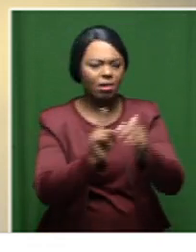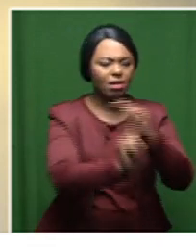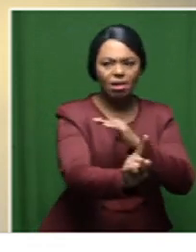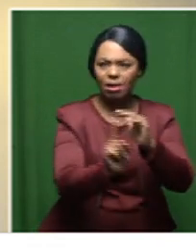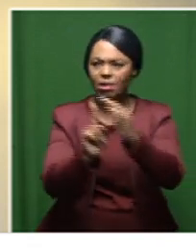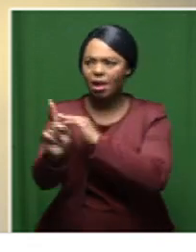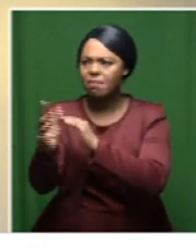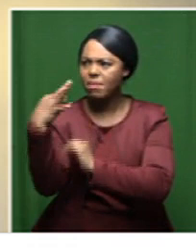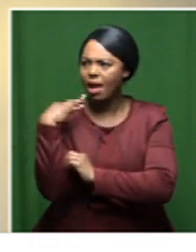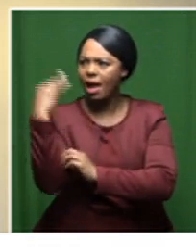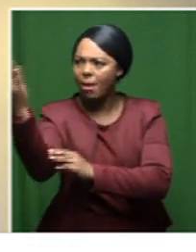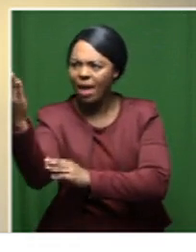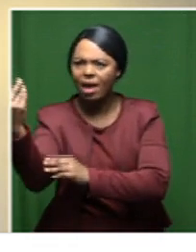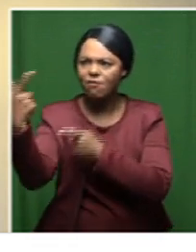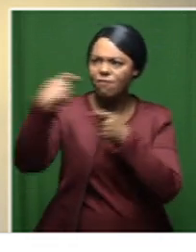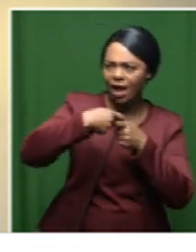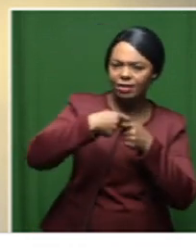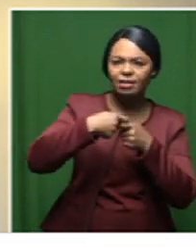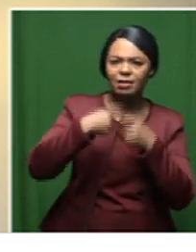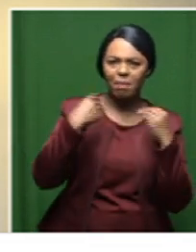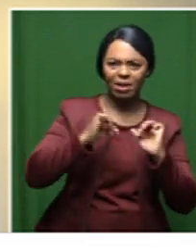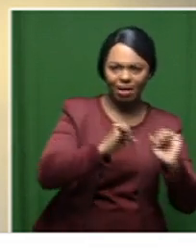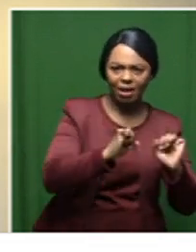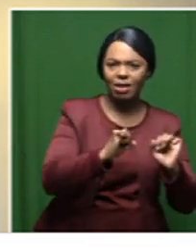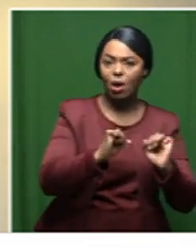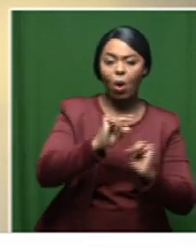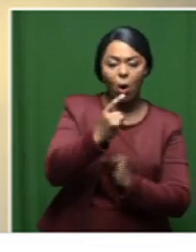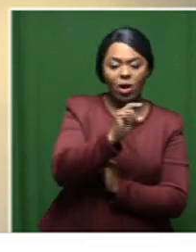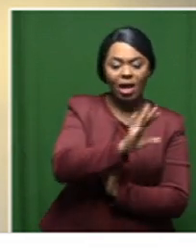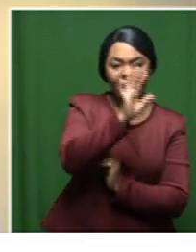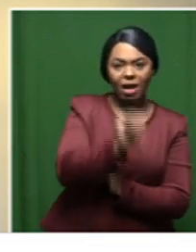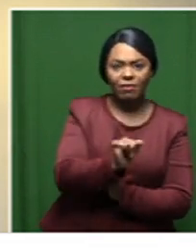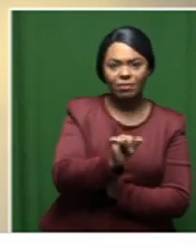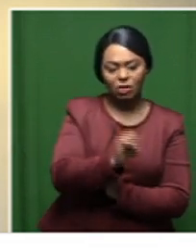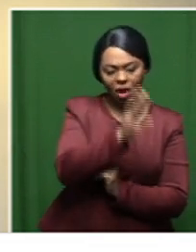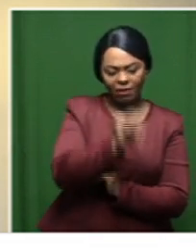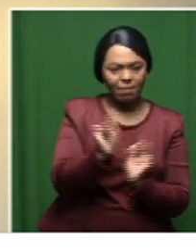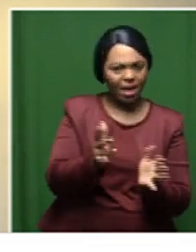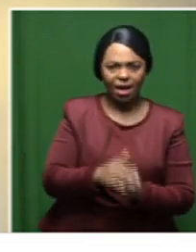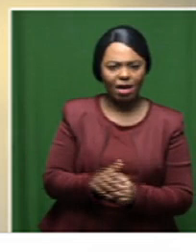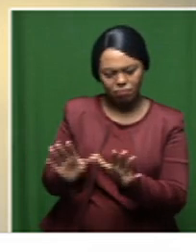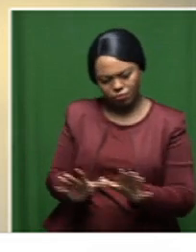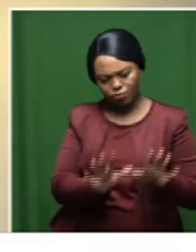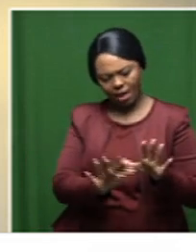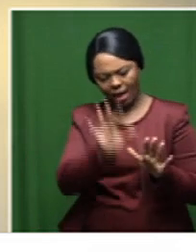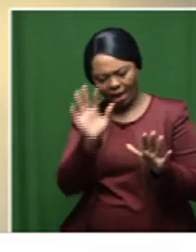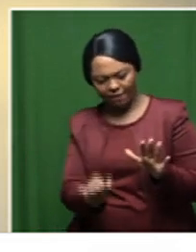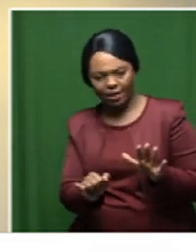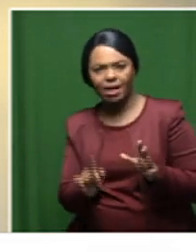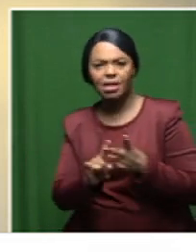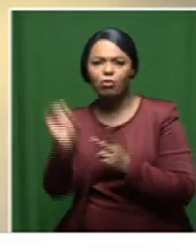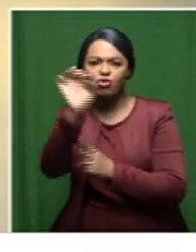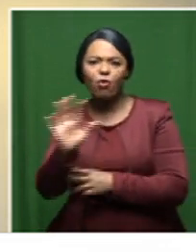for funding, not only in South Africa, but across Africa and Europe. And this is really important for media creators